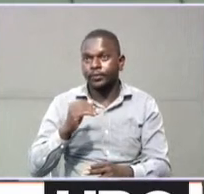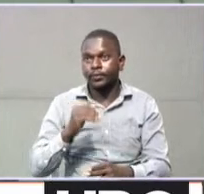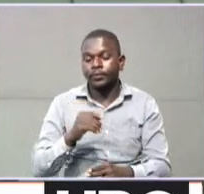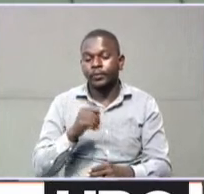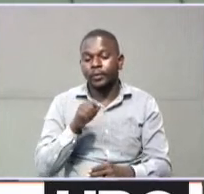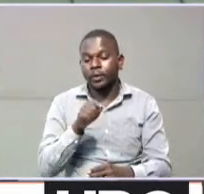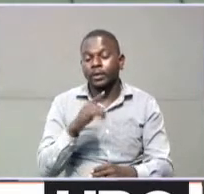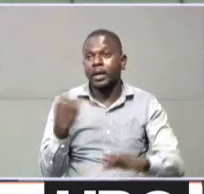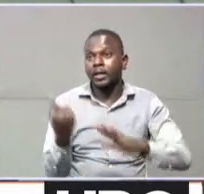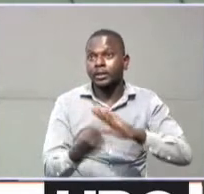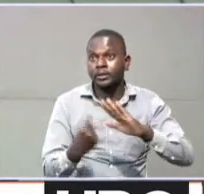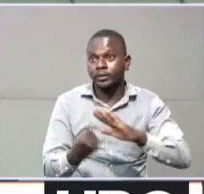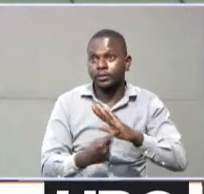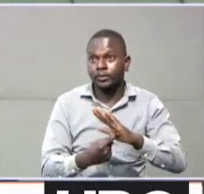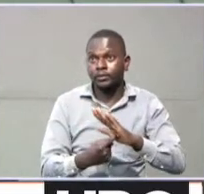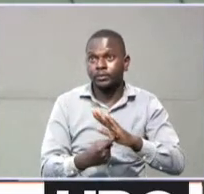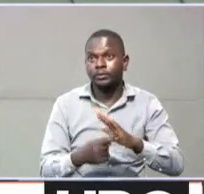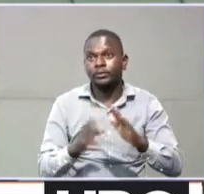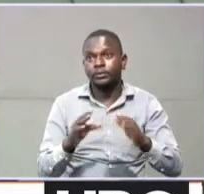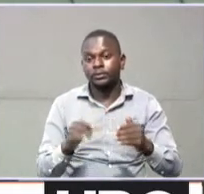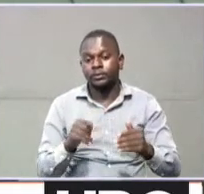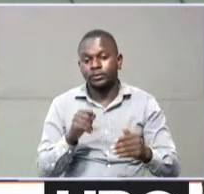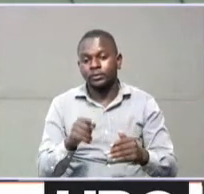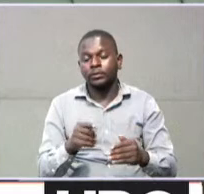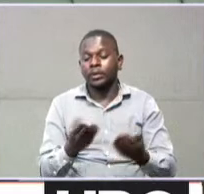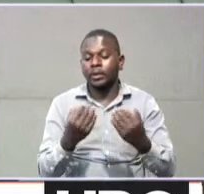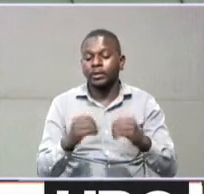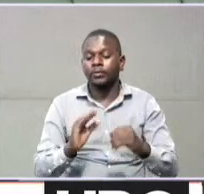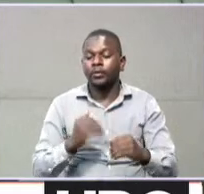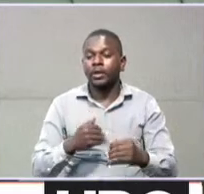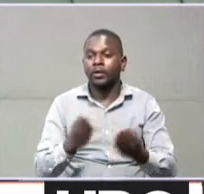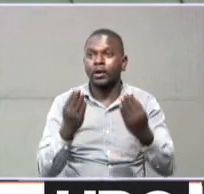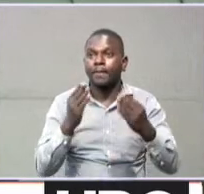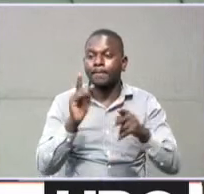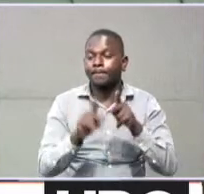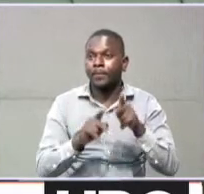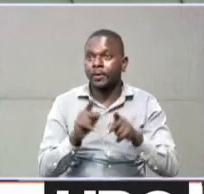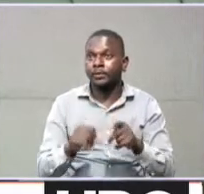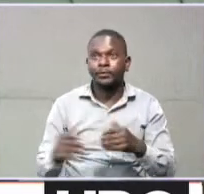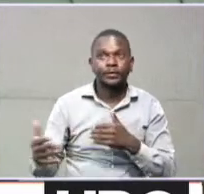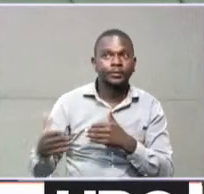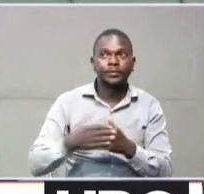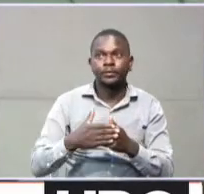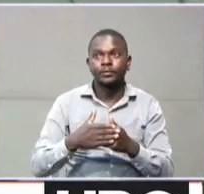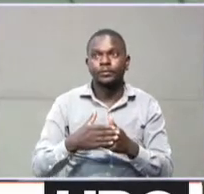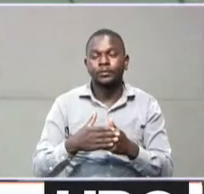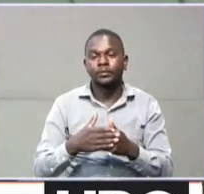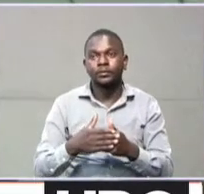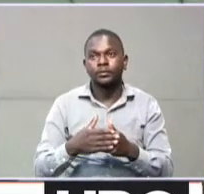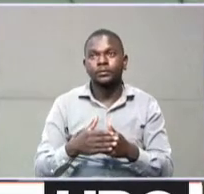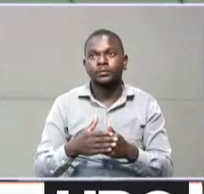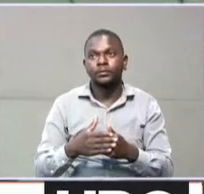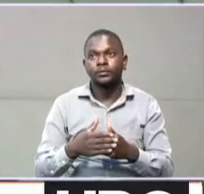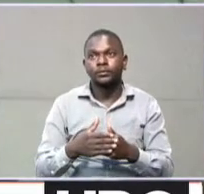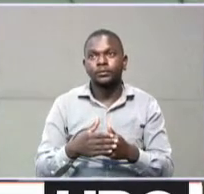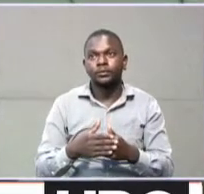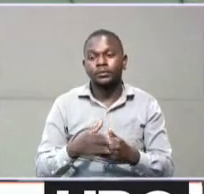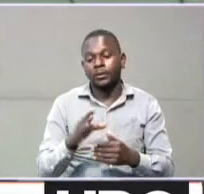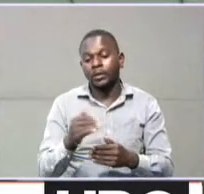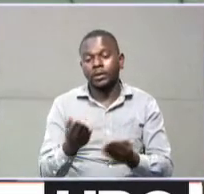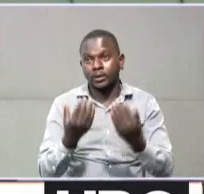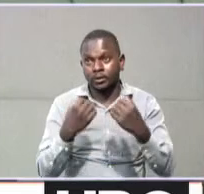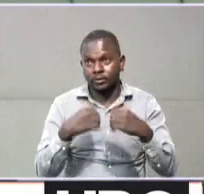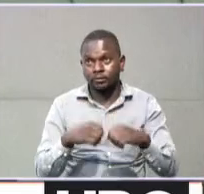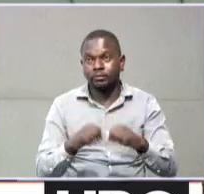in that situation the activities of our party have been closed and any activities are